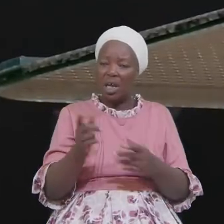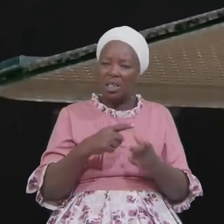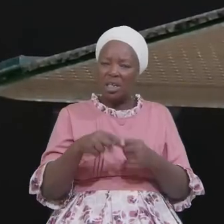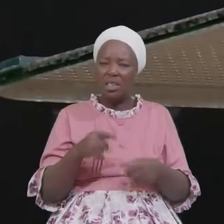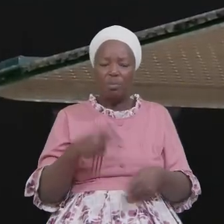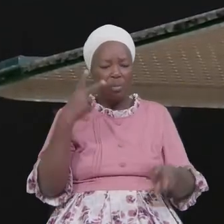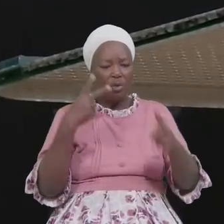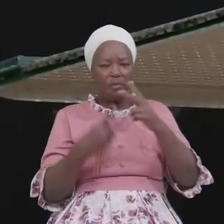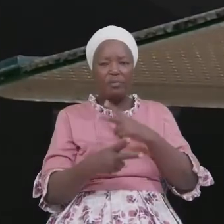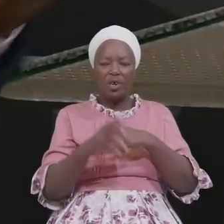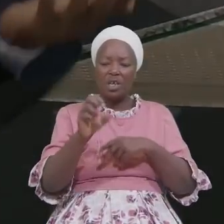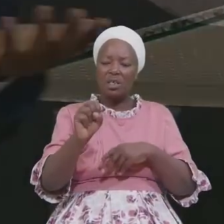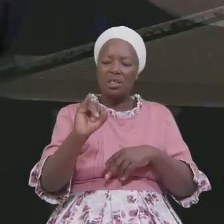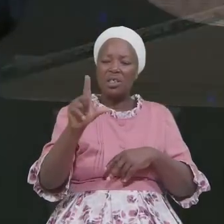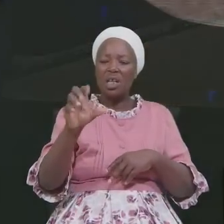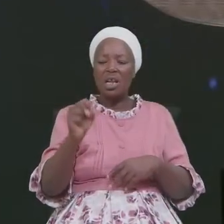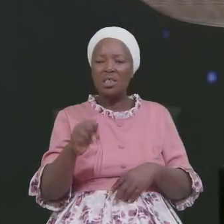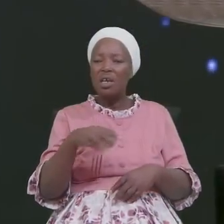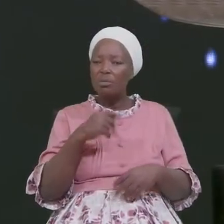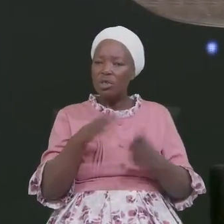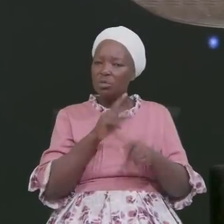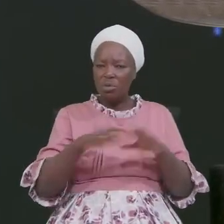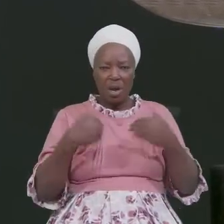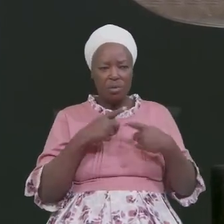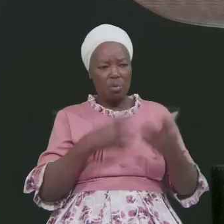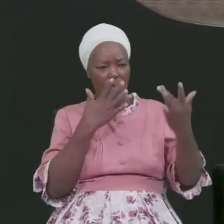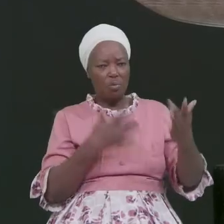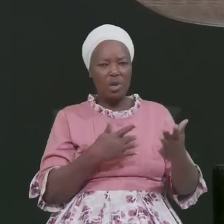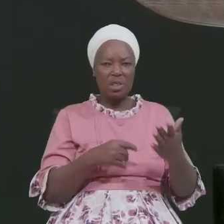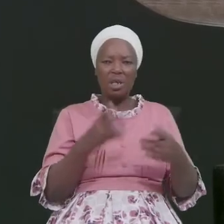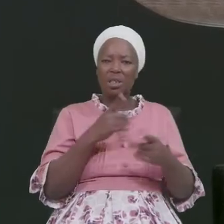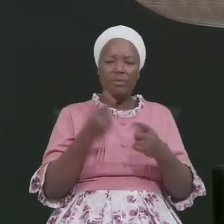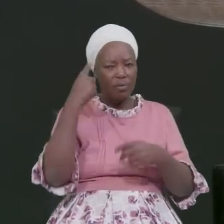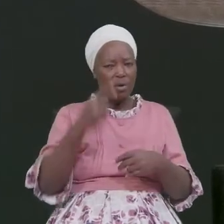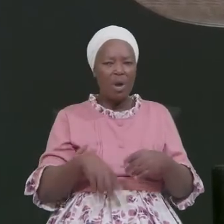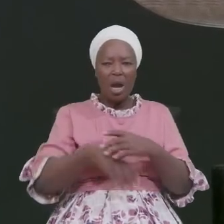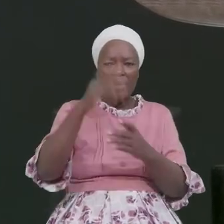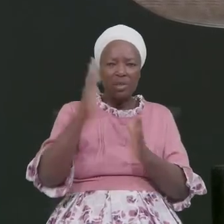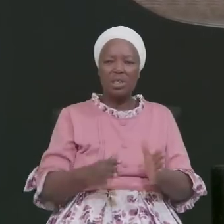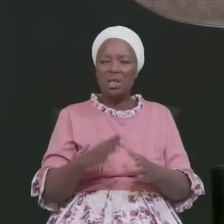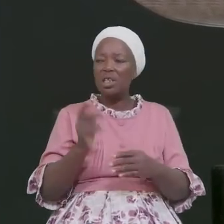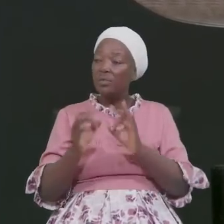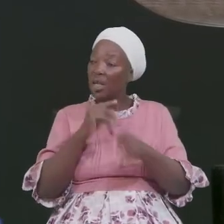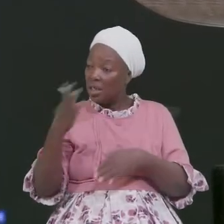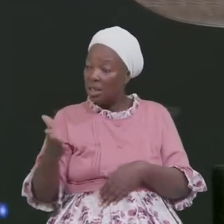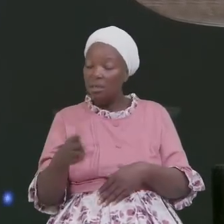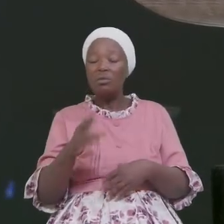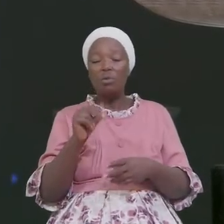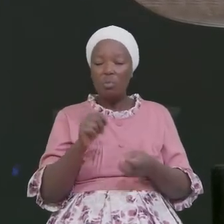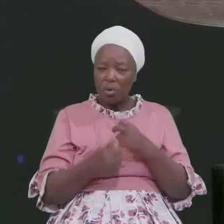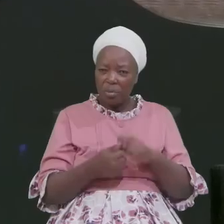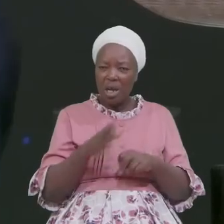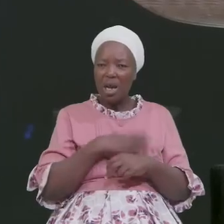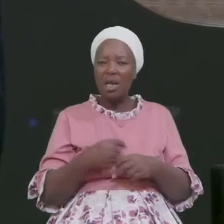the prophet Silas took, and we don't have to wait for, you know, outsiders. If they are there, if their singing will break